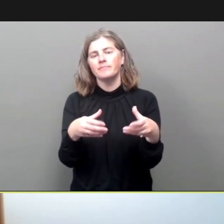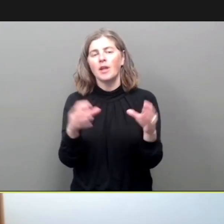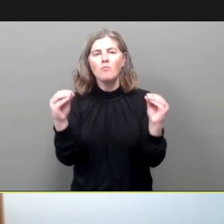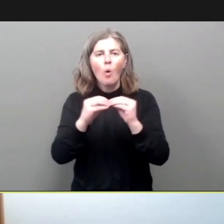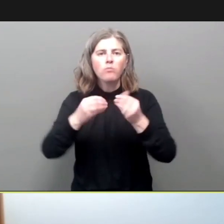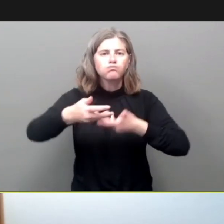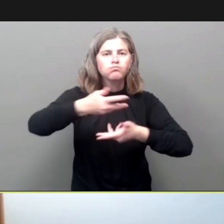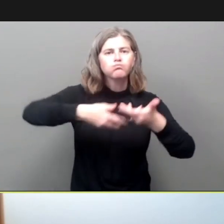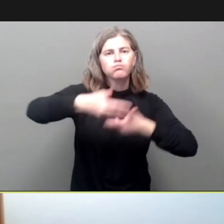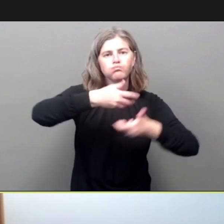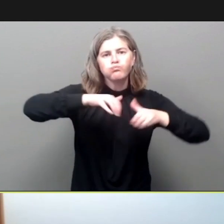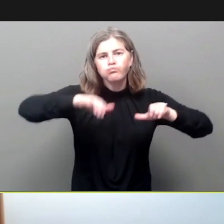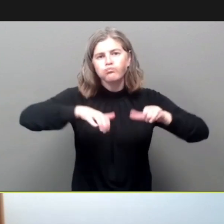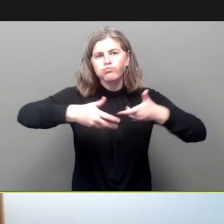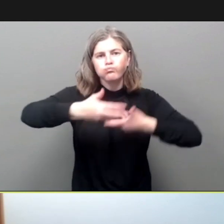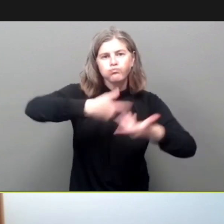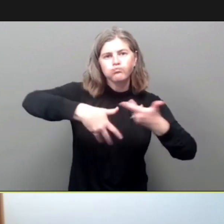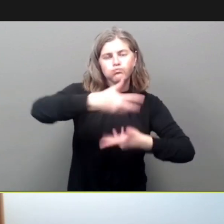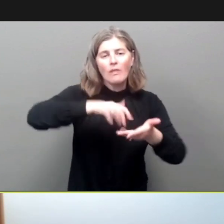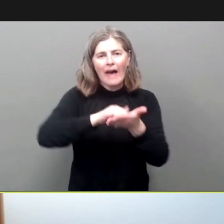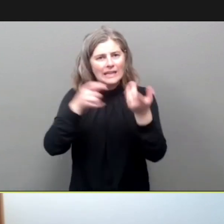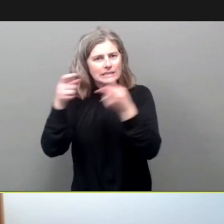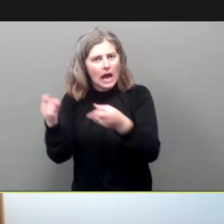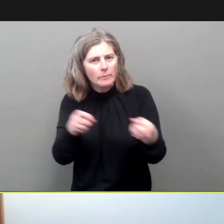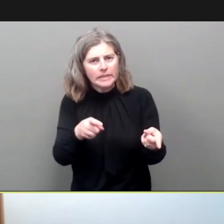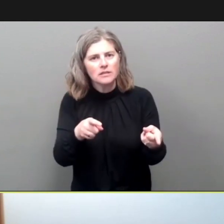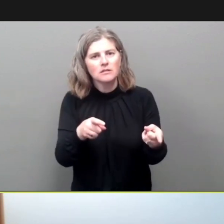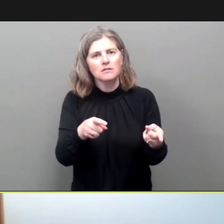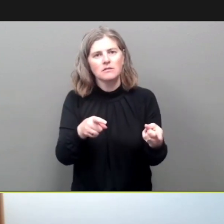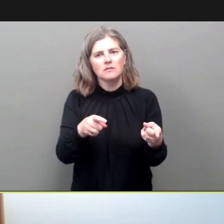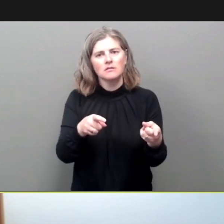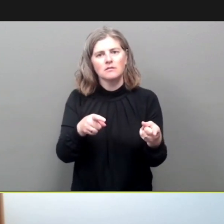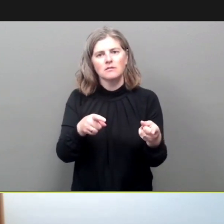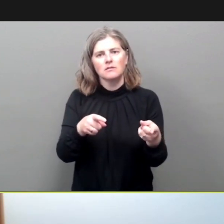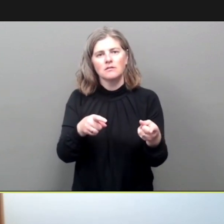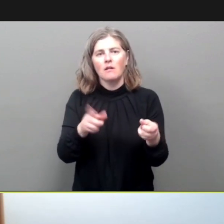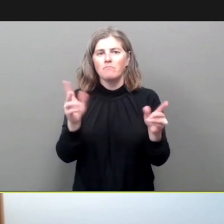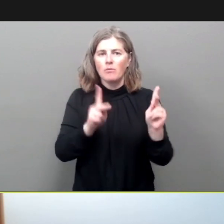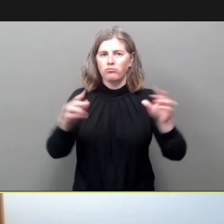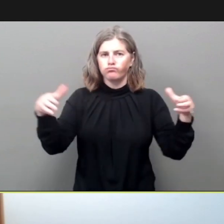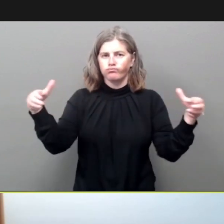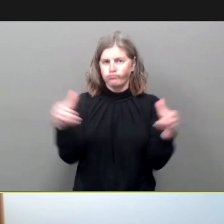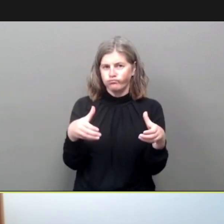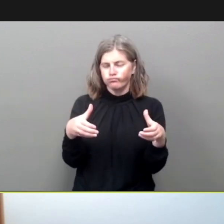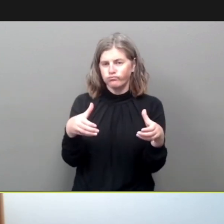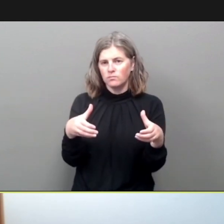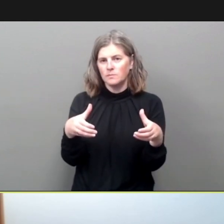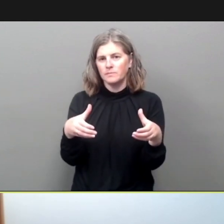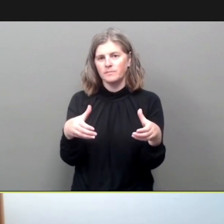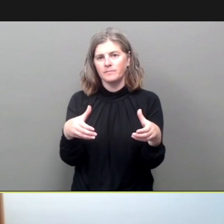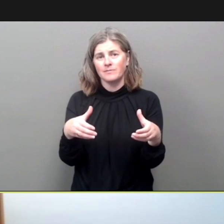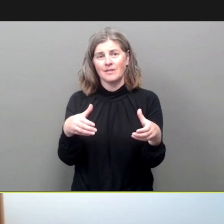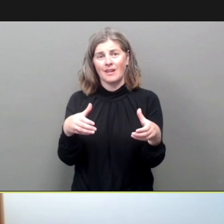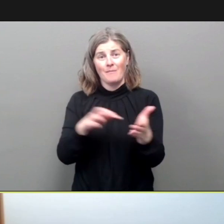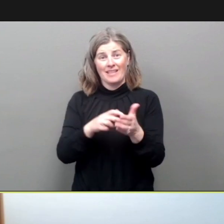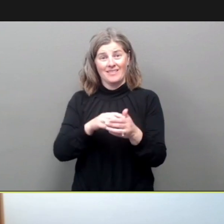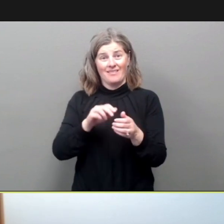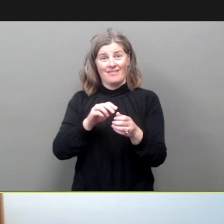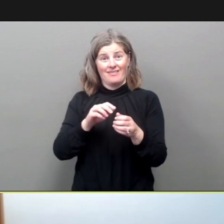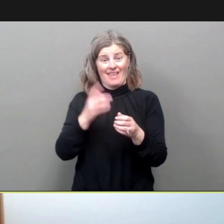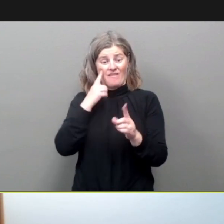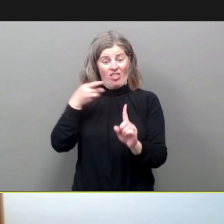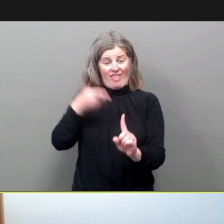more activities where people come together, and the virus finds